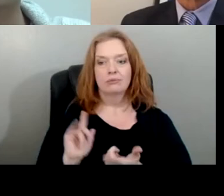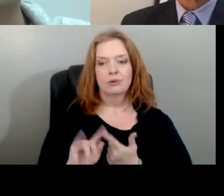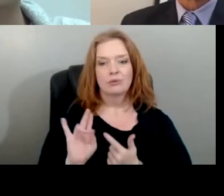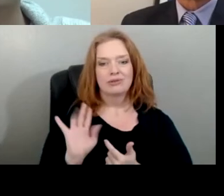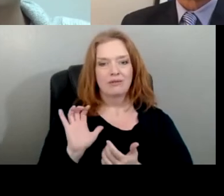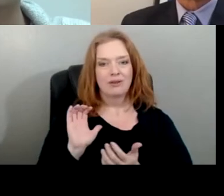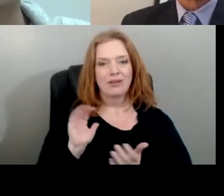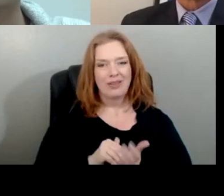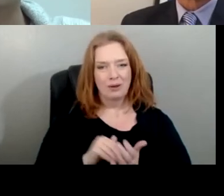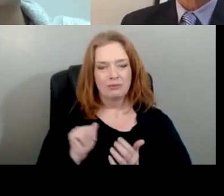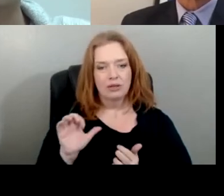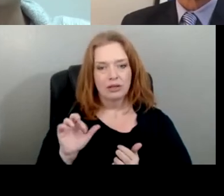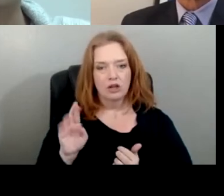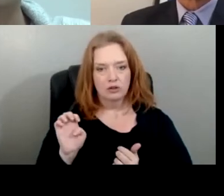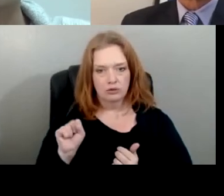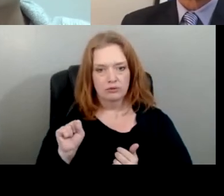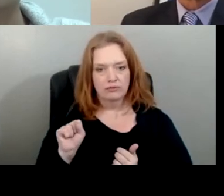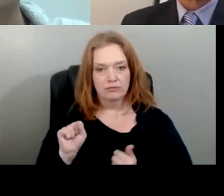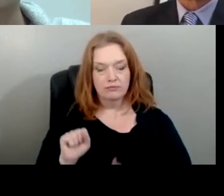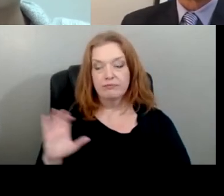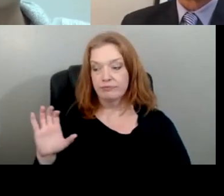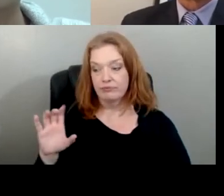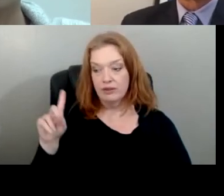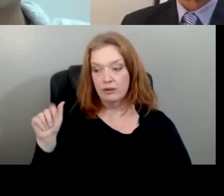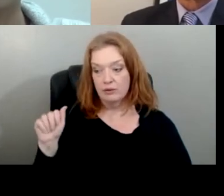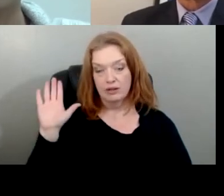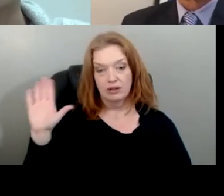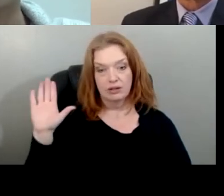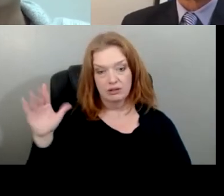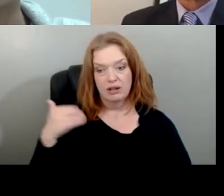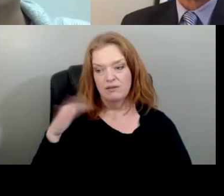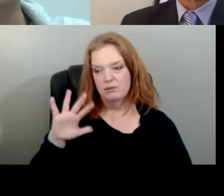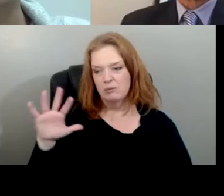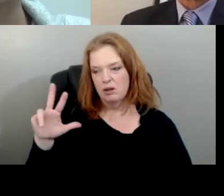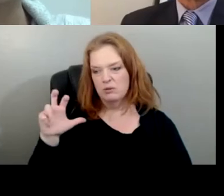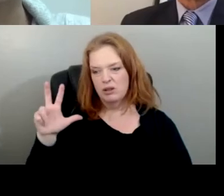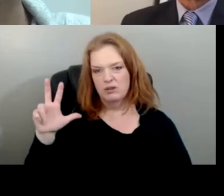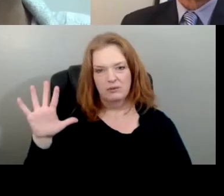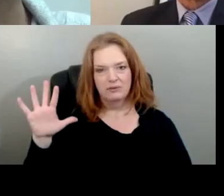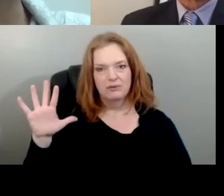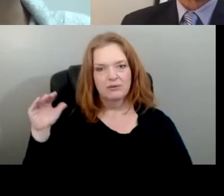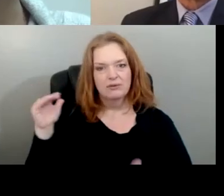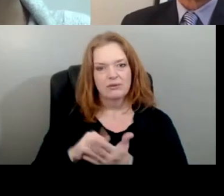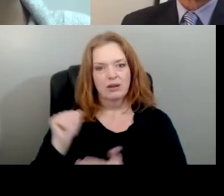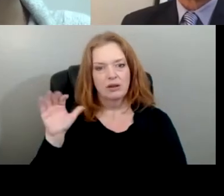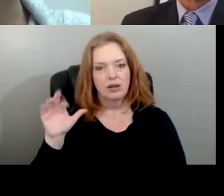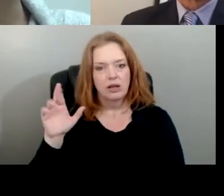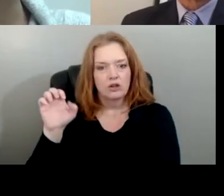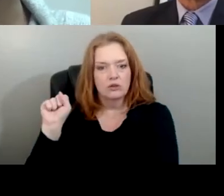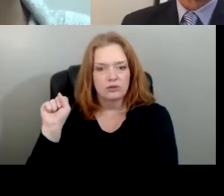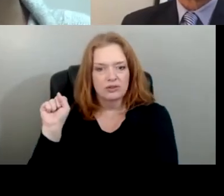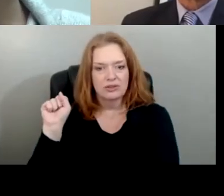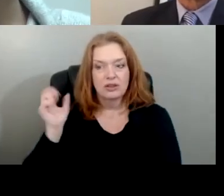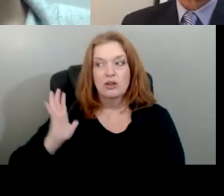learned the Coeur d'Alene Indigenous Tribe has about 335,000 acres from, about